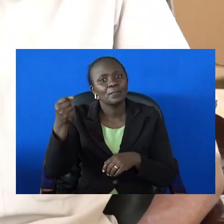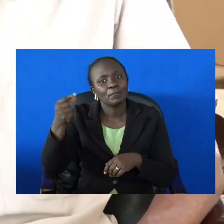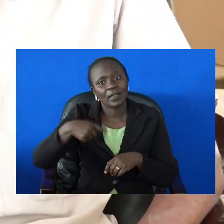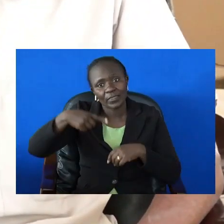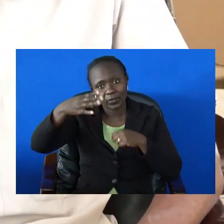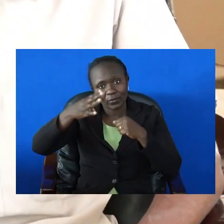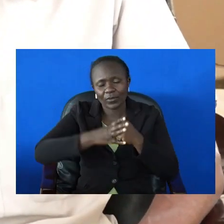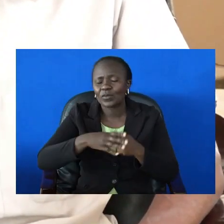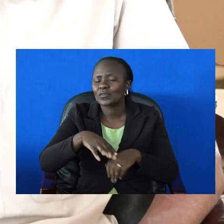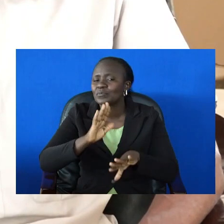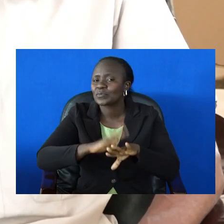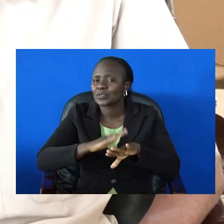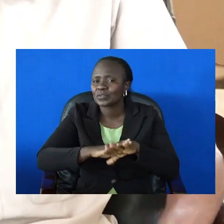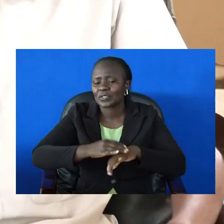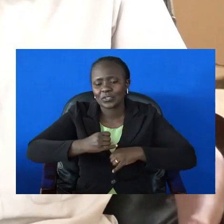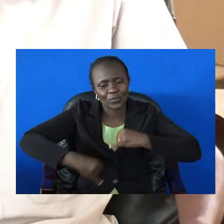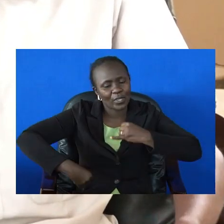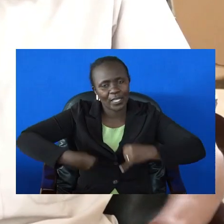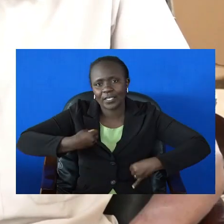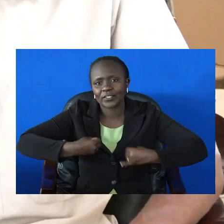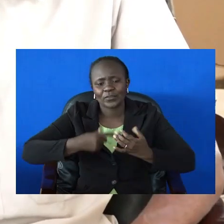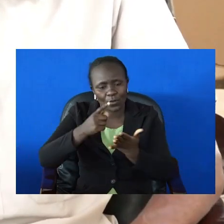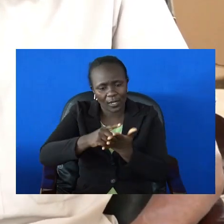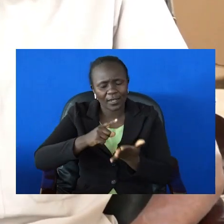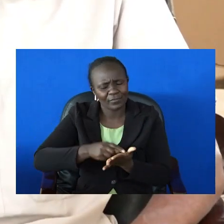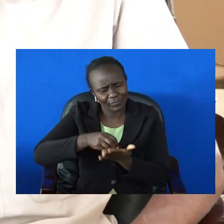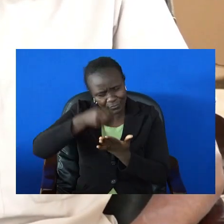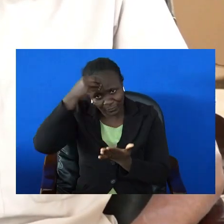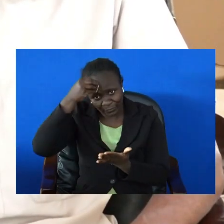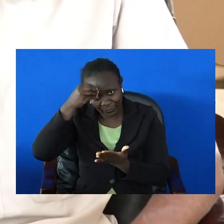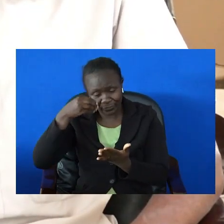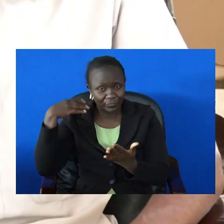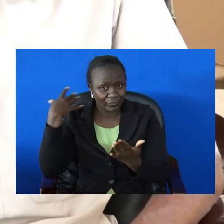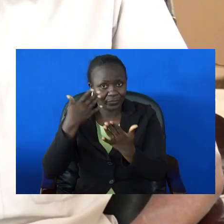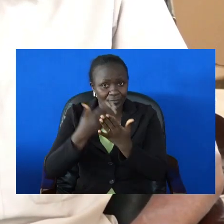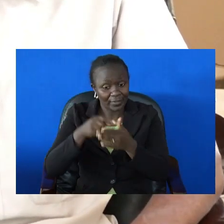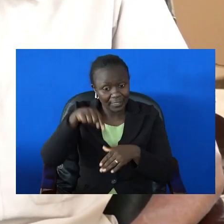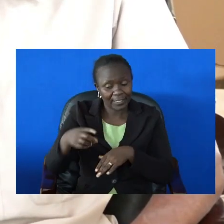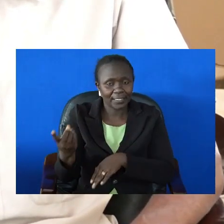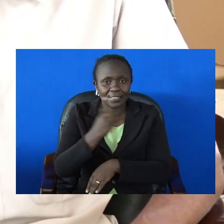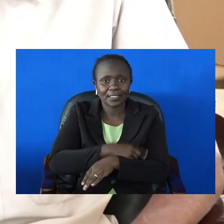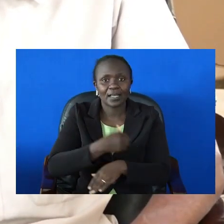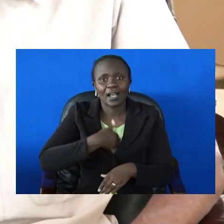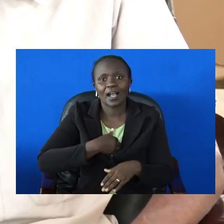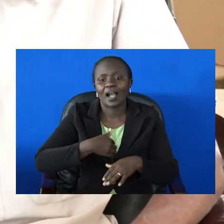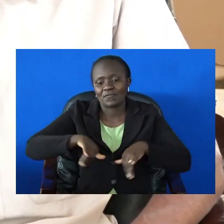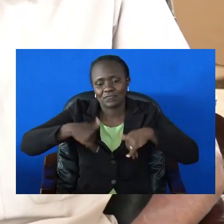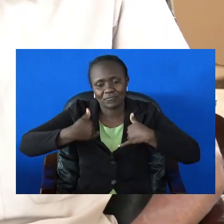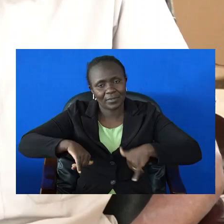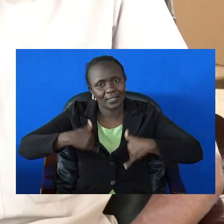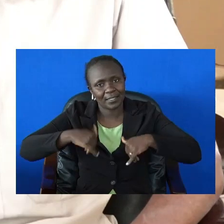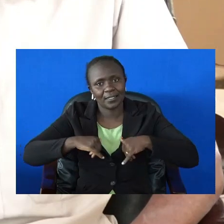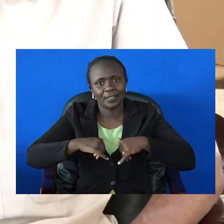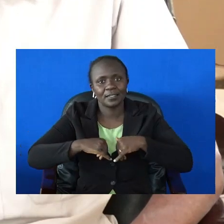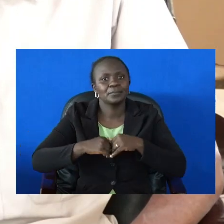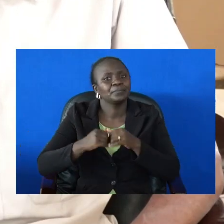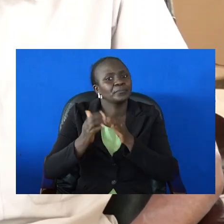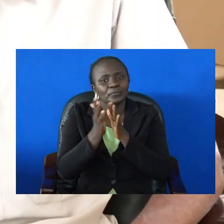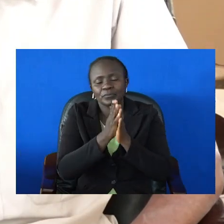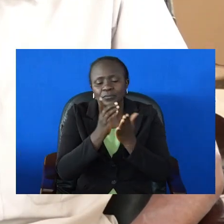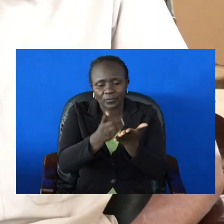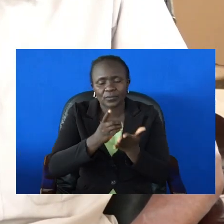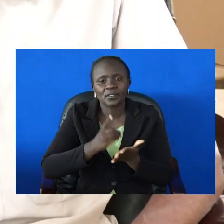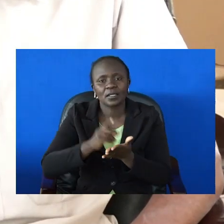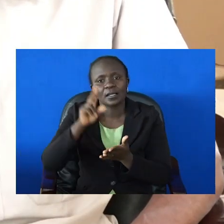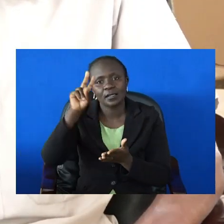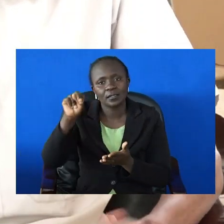wonderful, and I hope you have been enjoying our lessons so far. Today, we are going to have a drama story, which is a conversation about